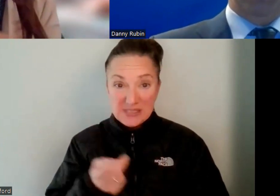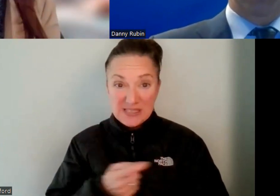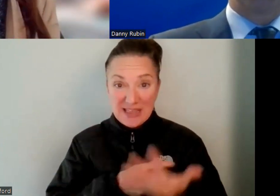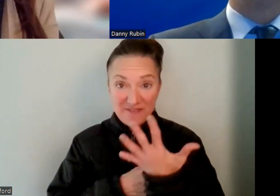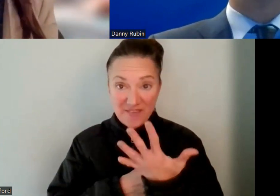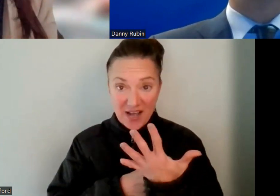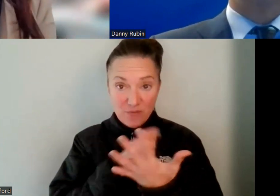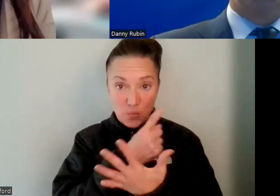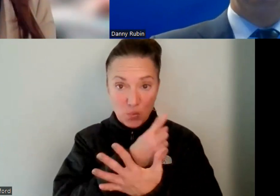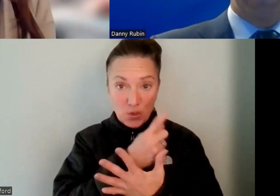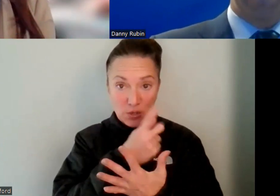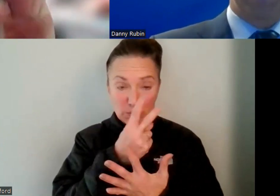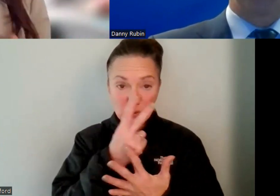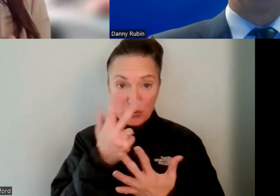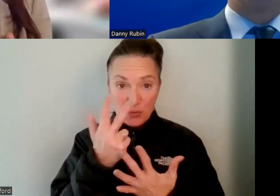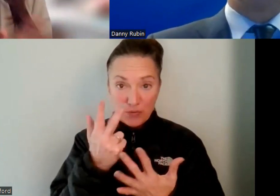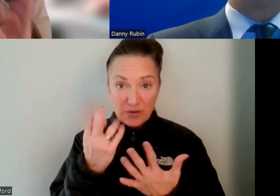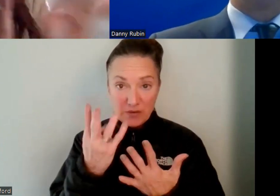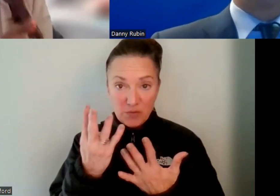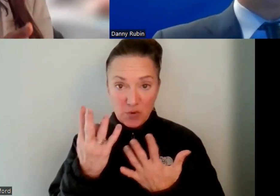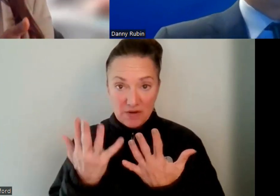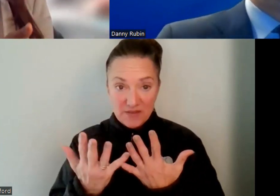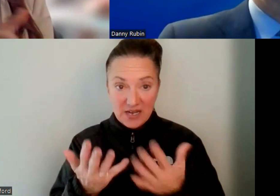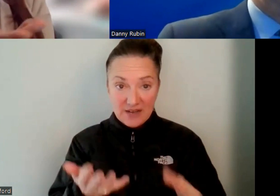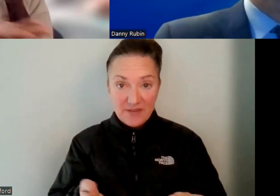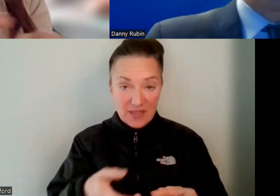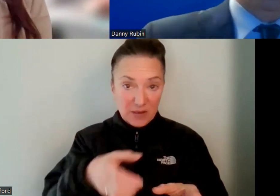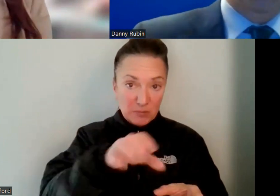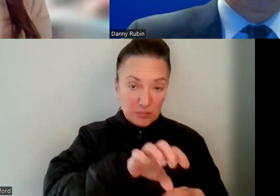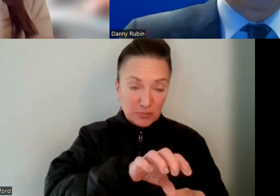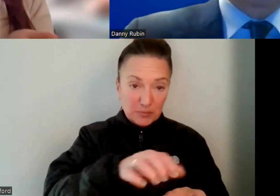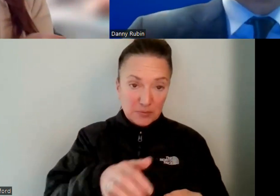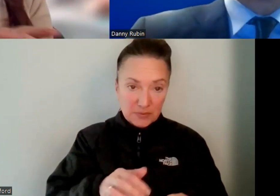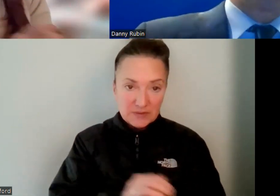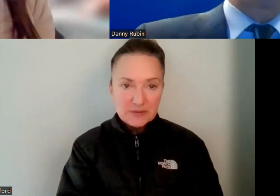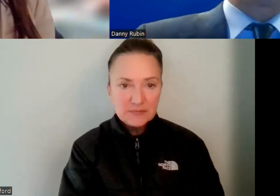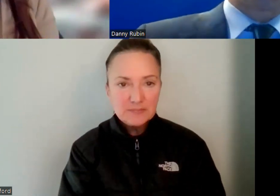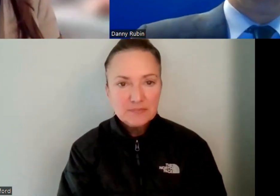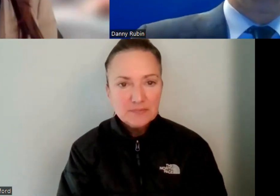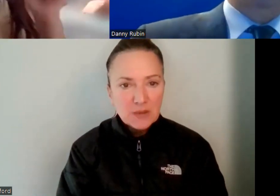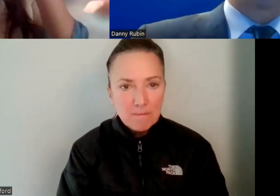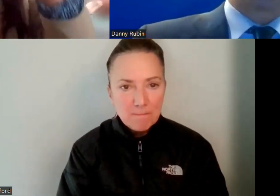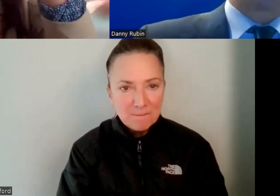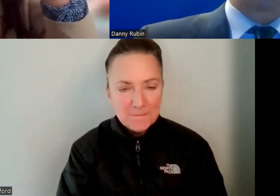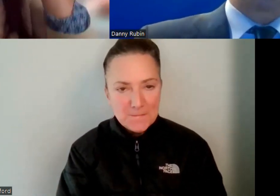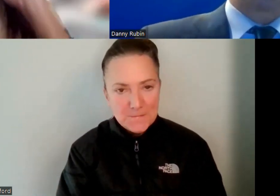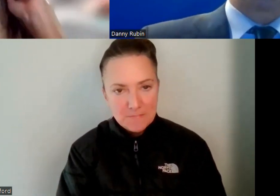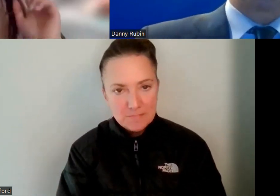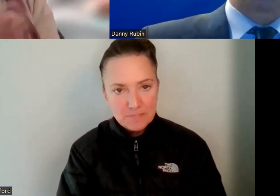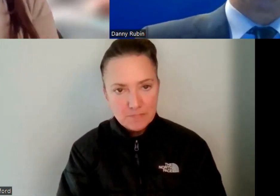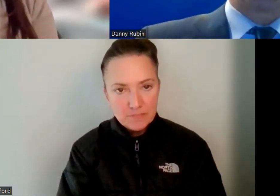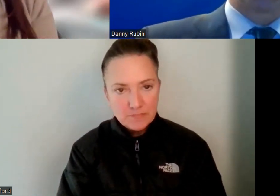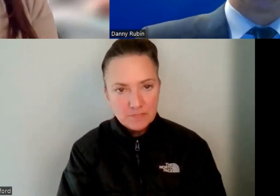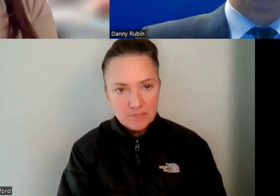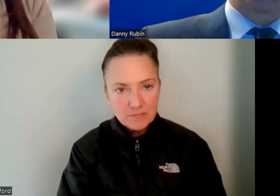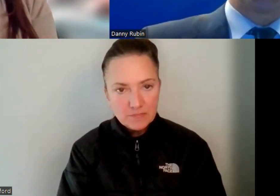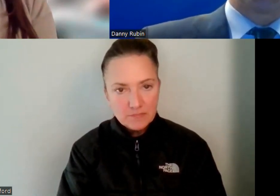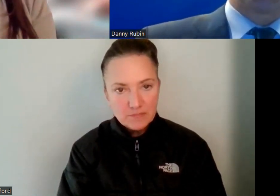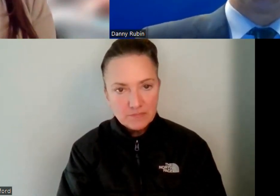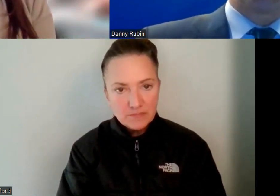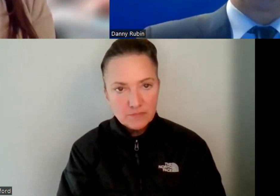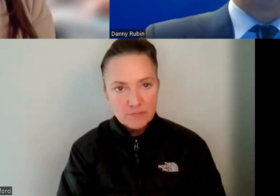just, pour it into Ah, the other half of the plate or whatever, the tray. So that's how you